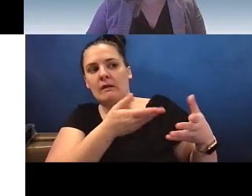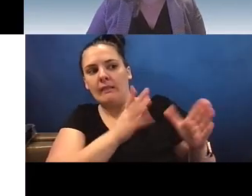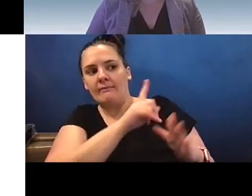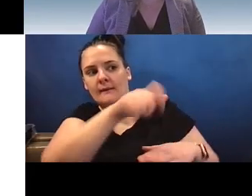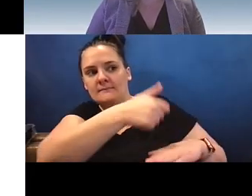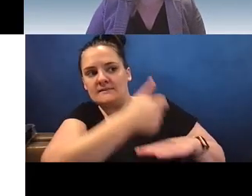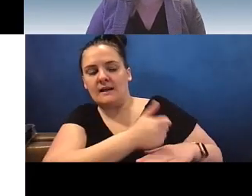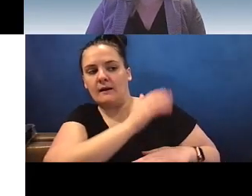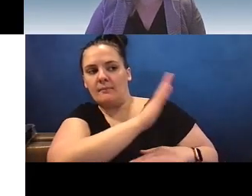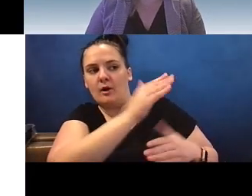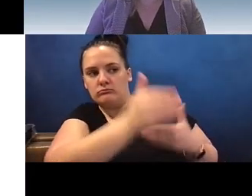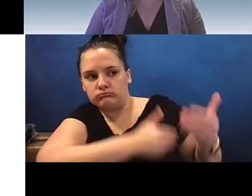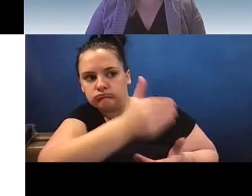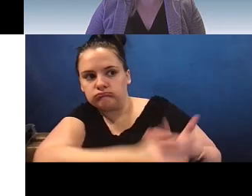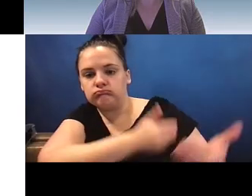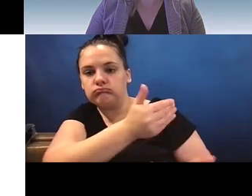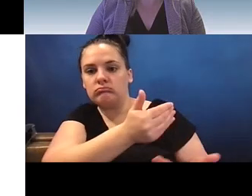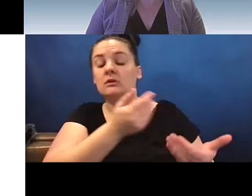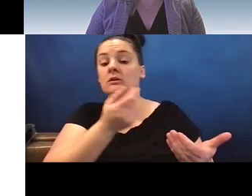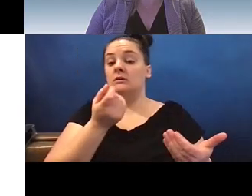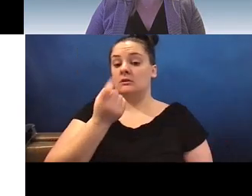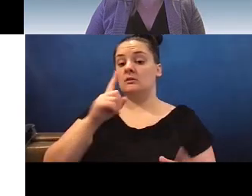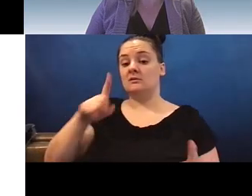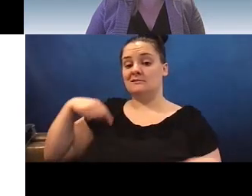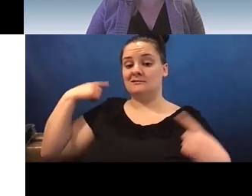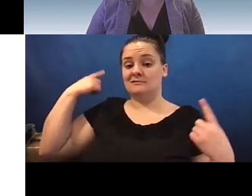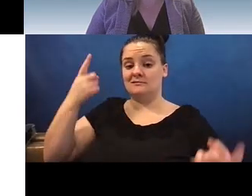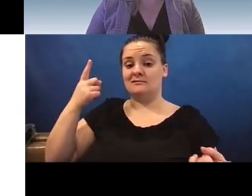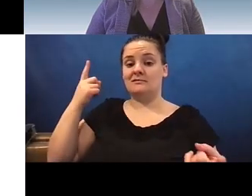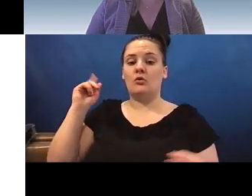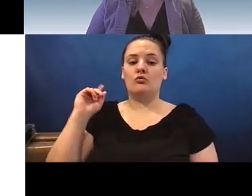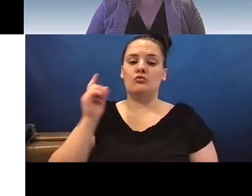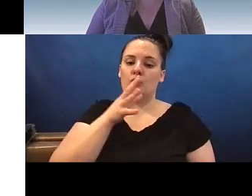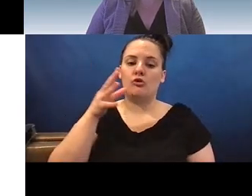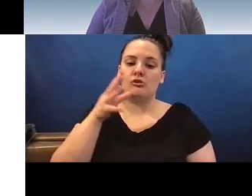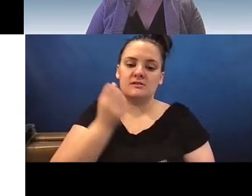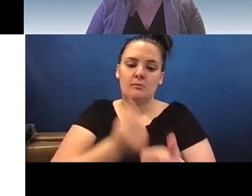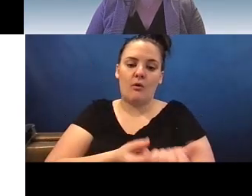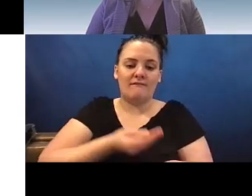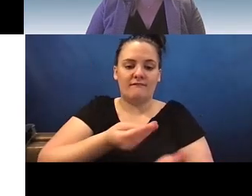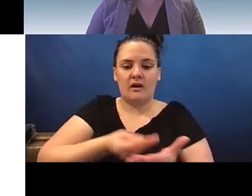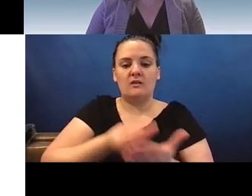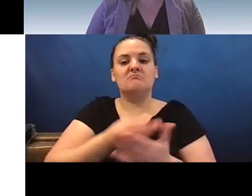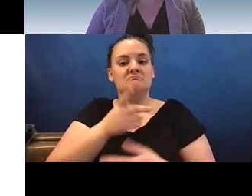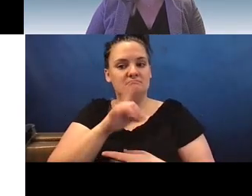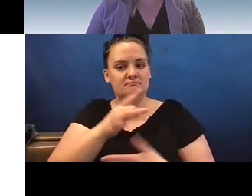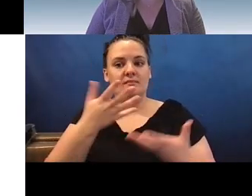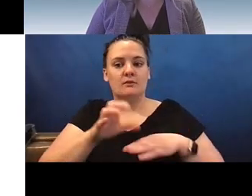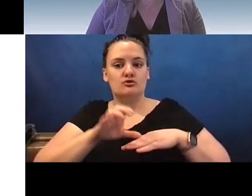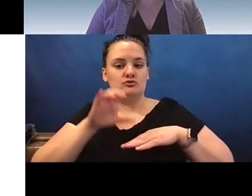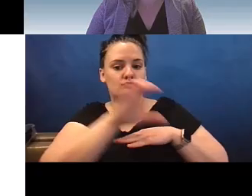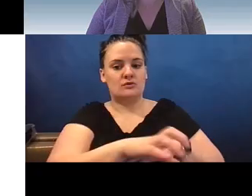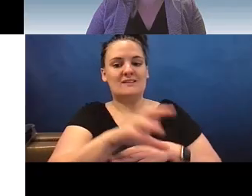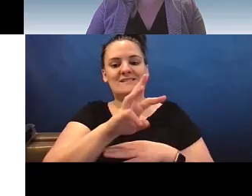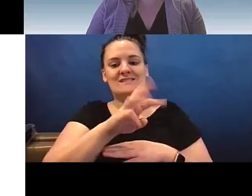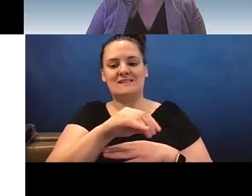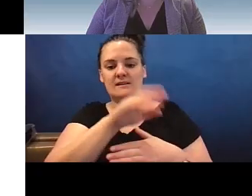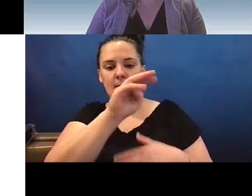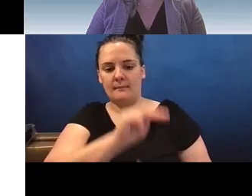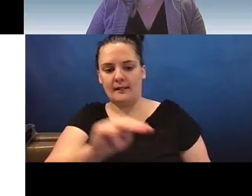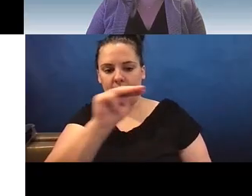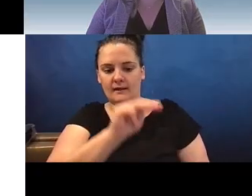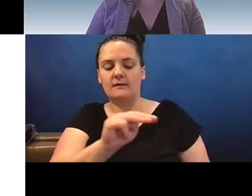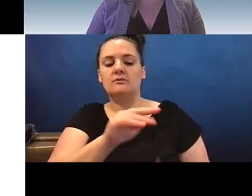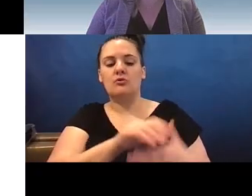Support Fund has provided $60 million to rural hospitals and was recently extended for an additional year and an